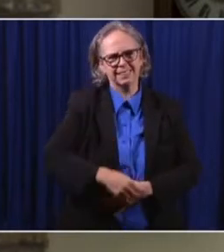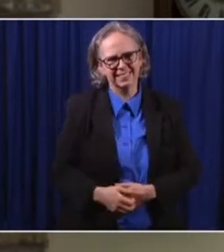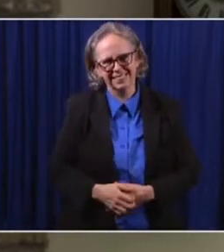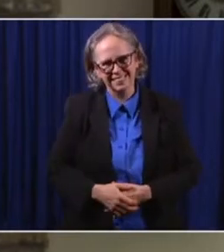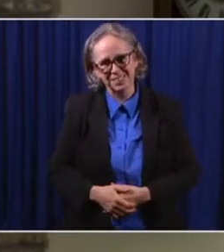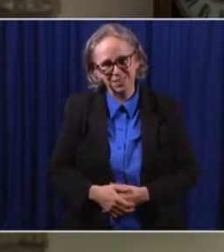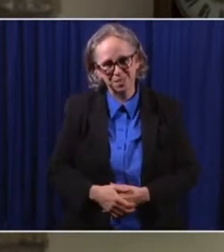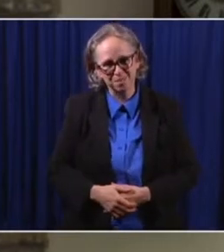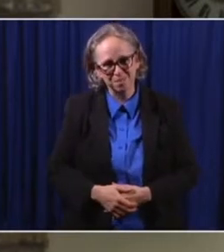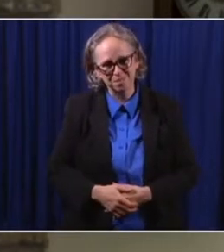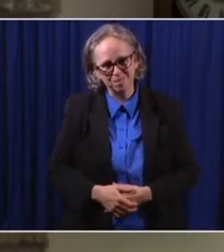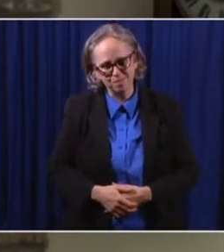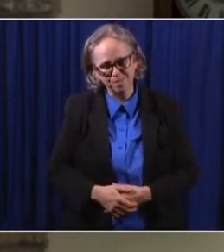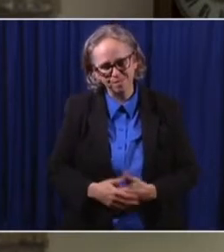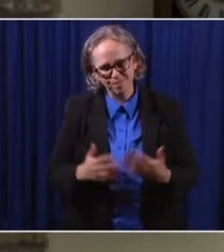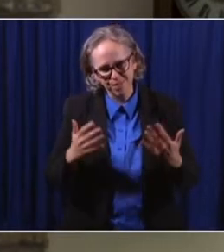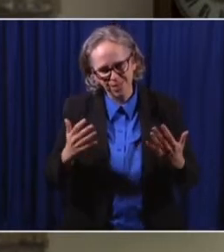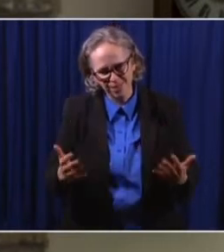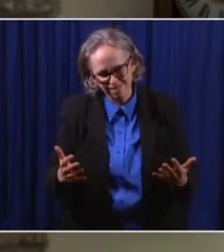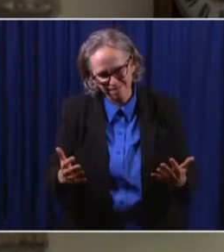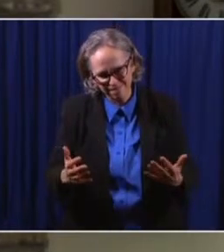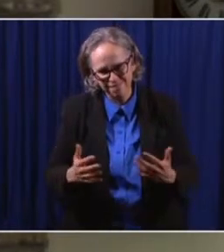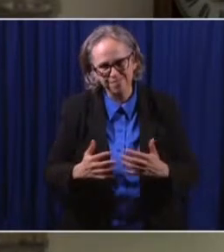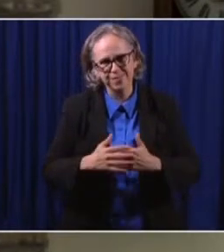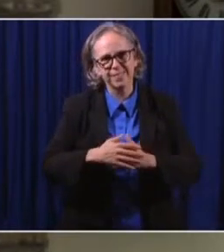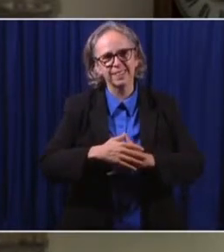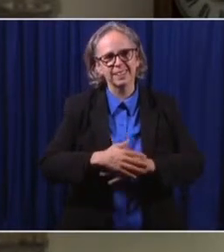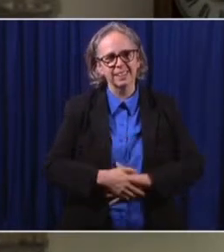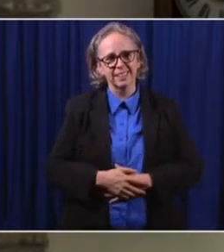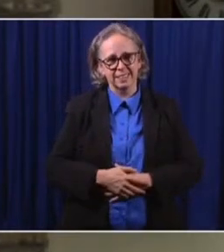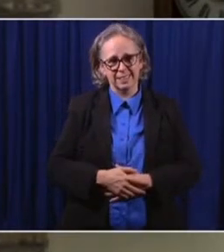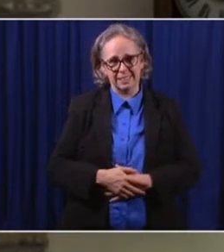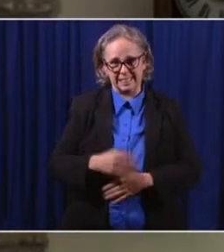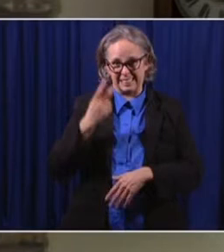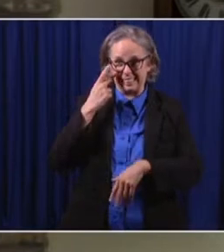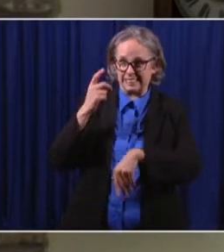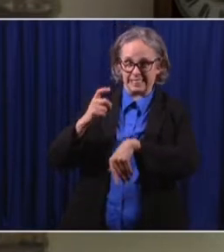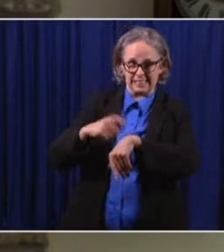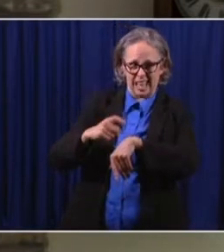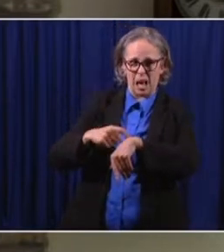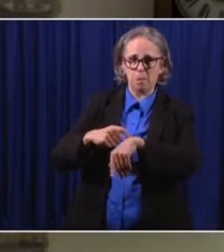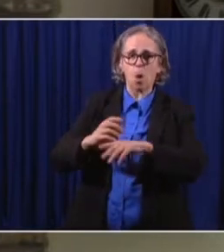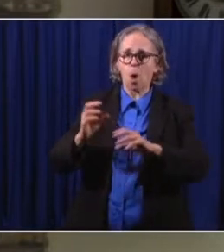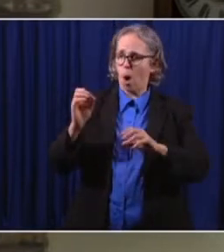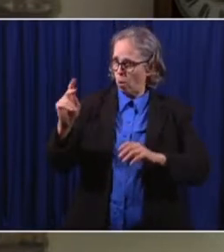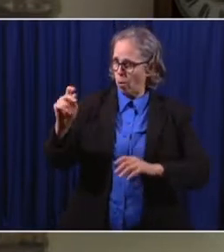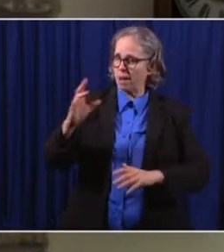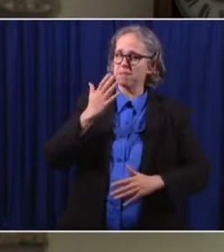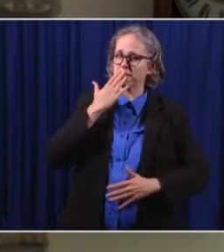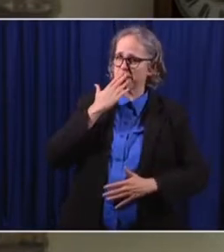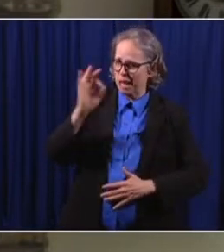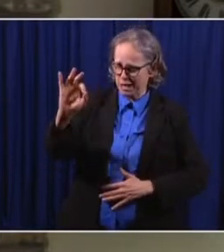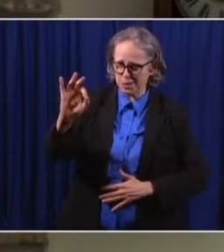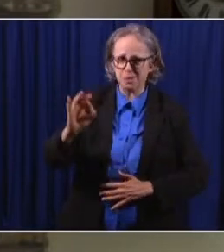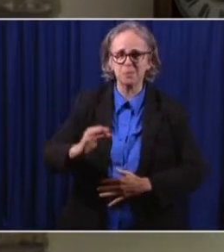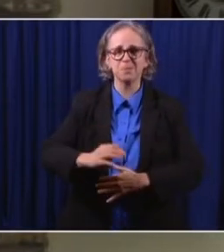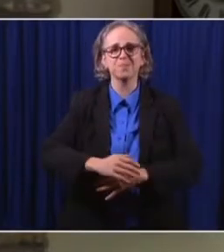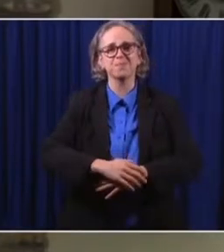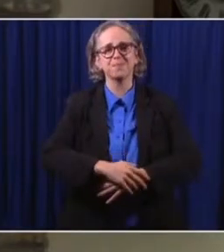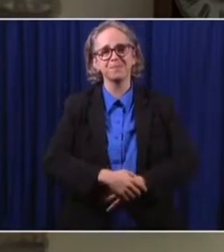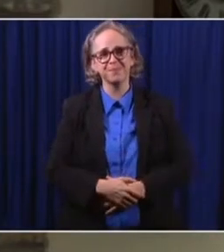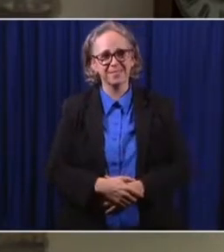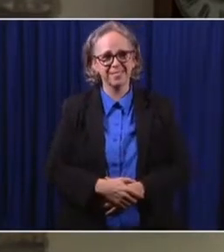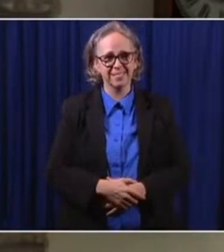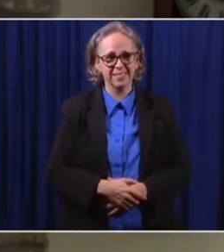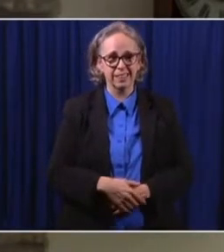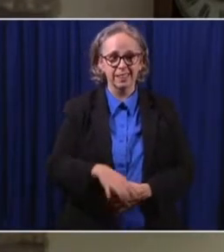it. Eric is telling me that we are done. I guess that's the last question. We will, barring something unforeseen, we will